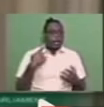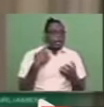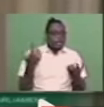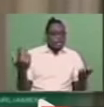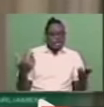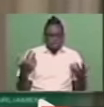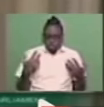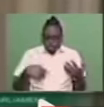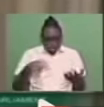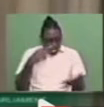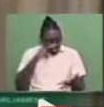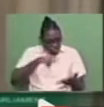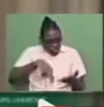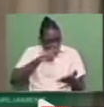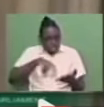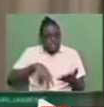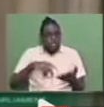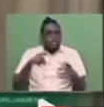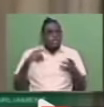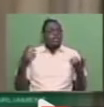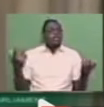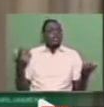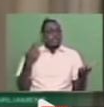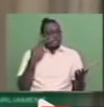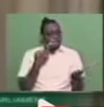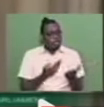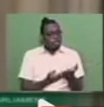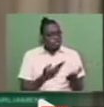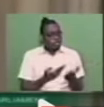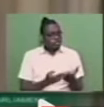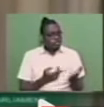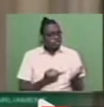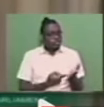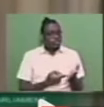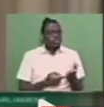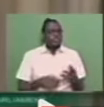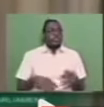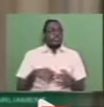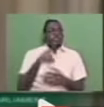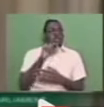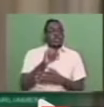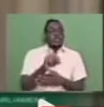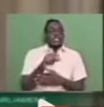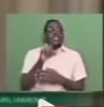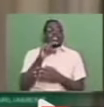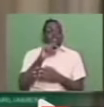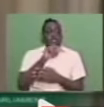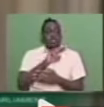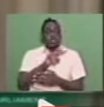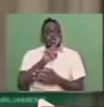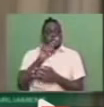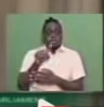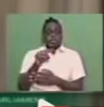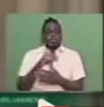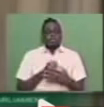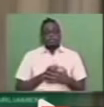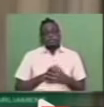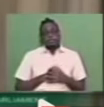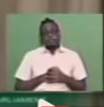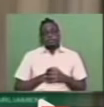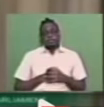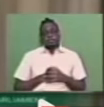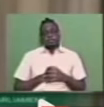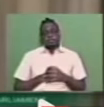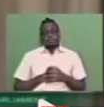January 2020. January 2020. So pre-COVID,